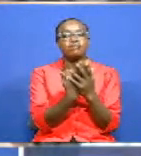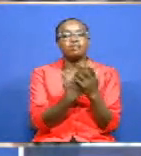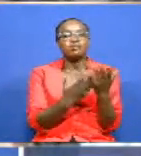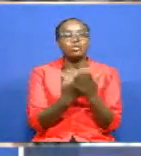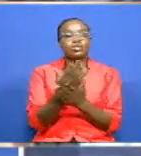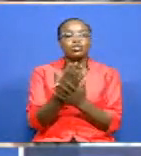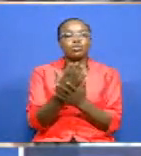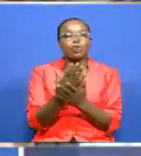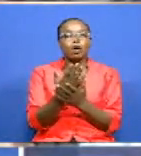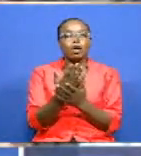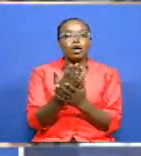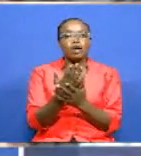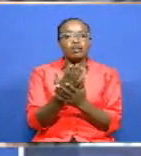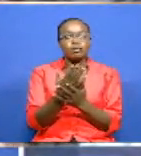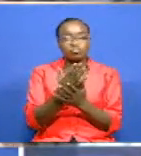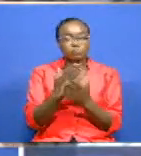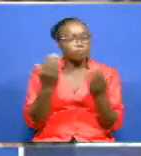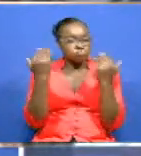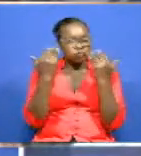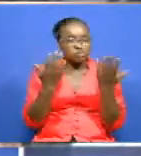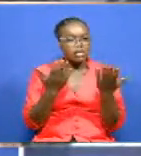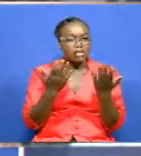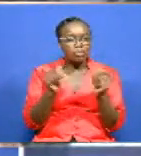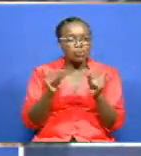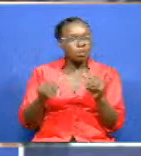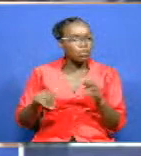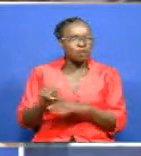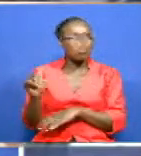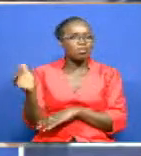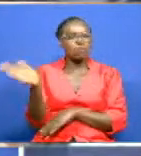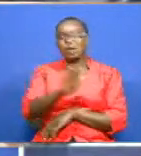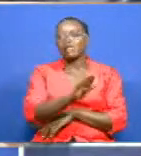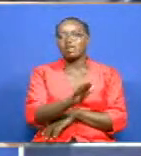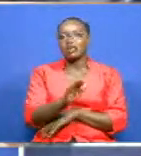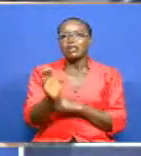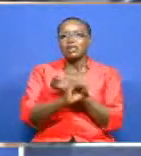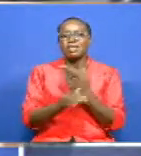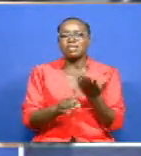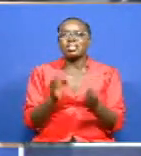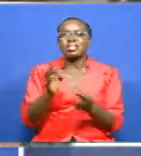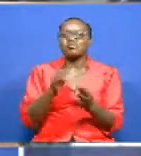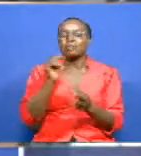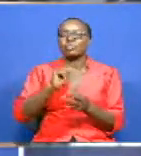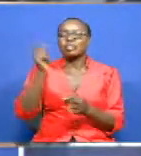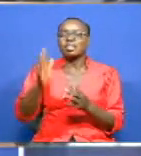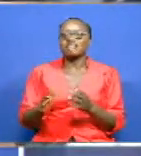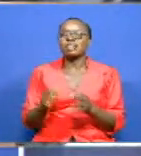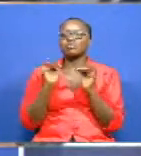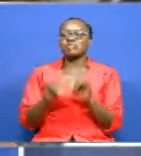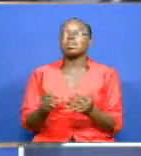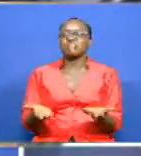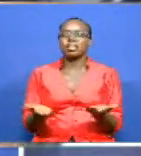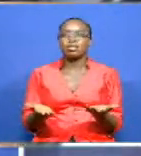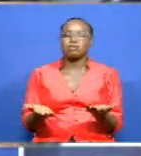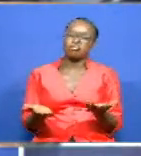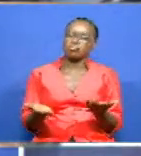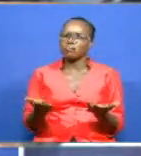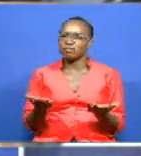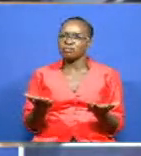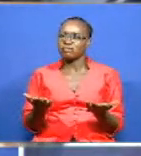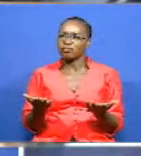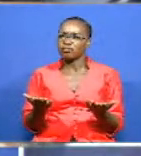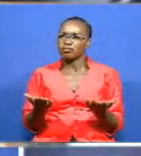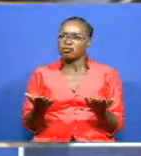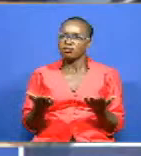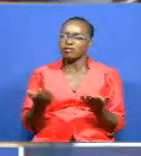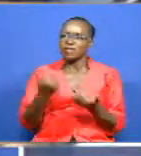law, and then most likely deport them, because when you are not a Kenyan and you are here, you know, engaged in